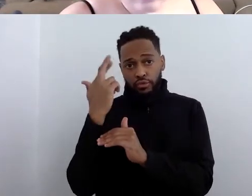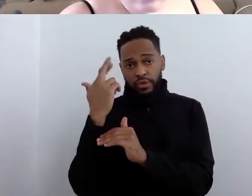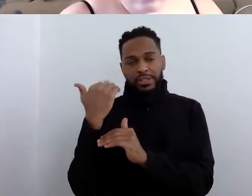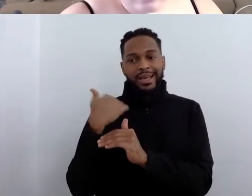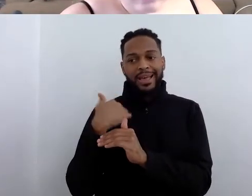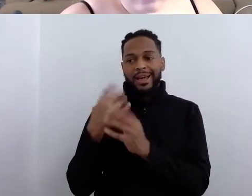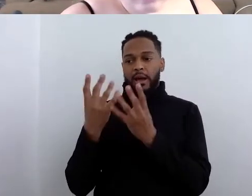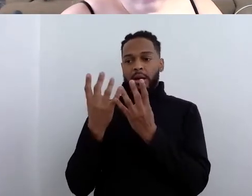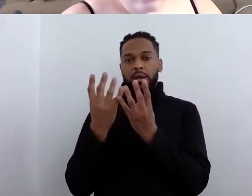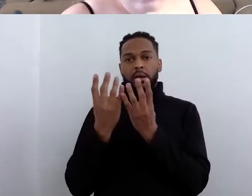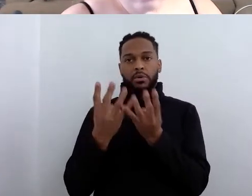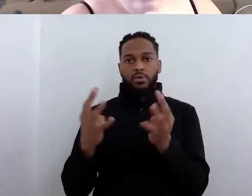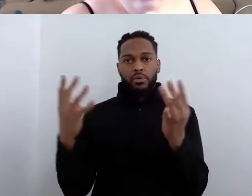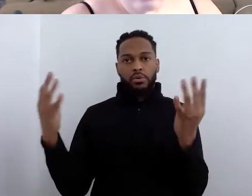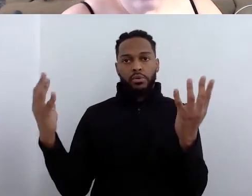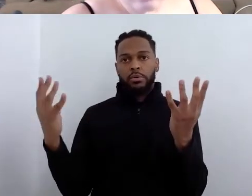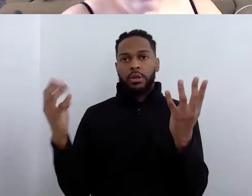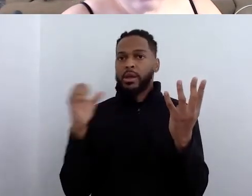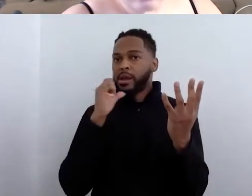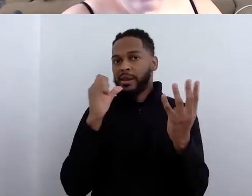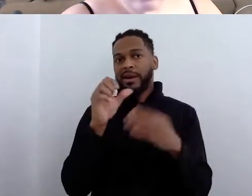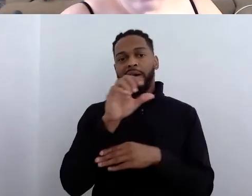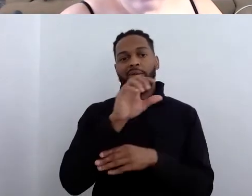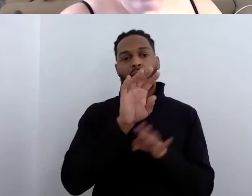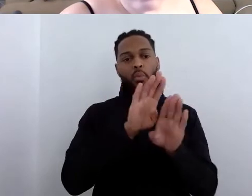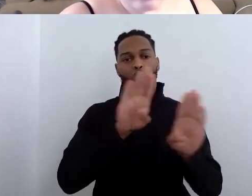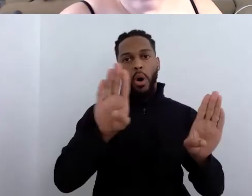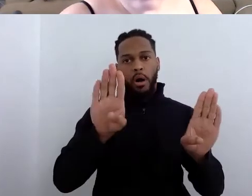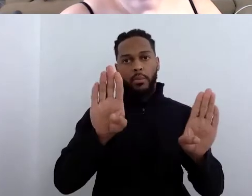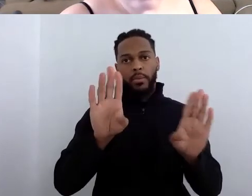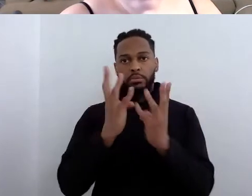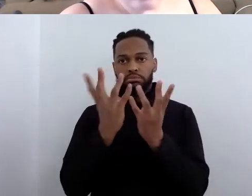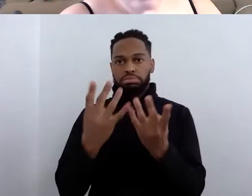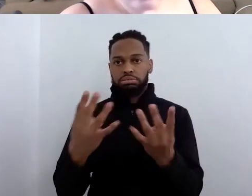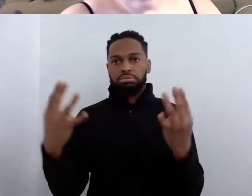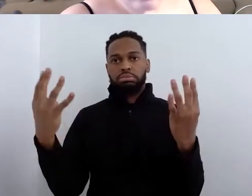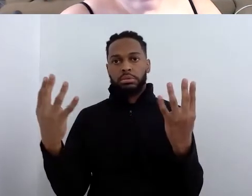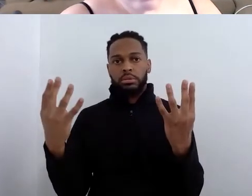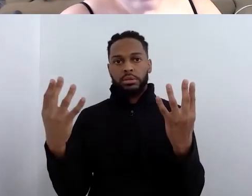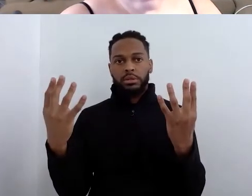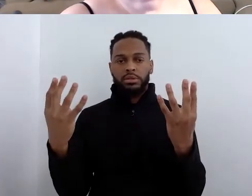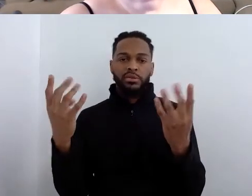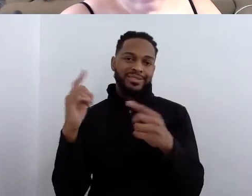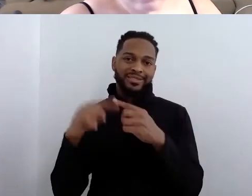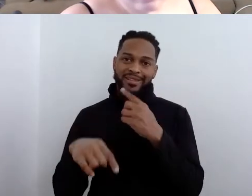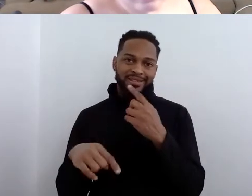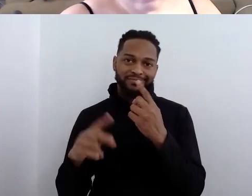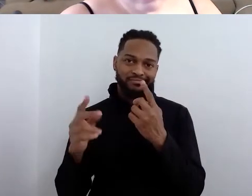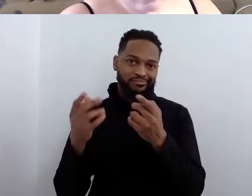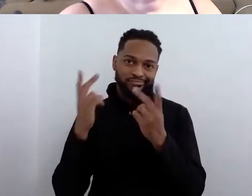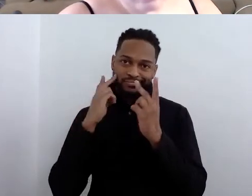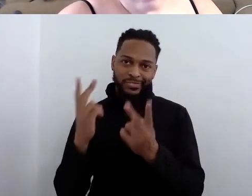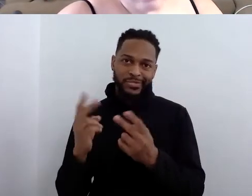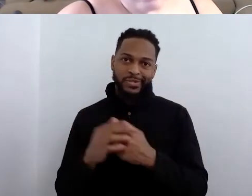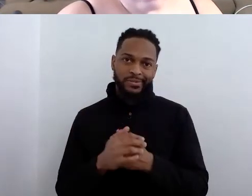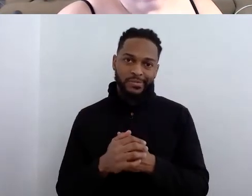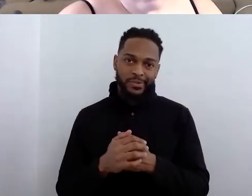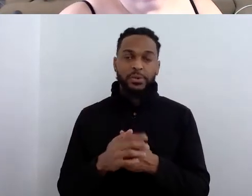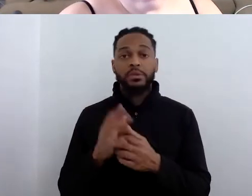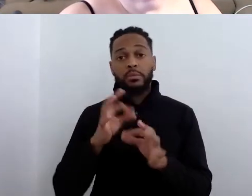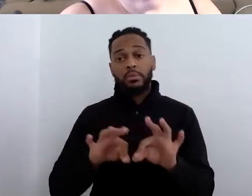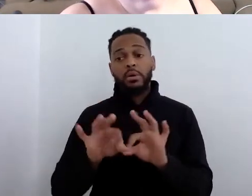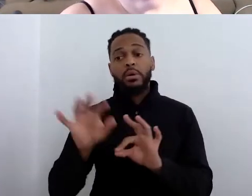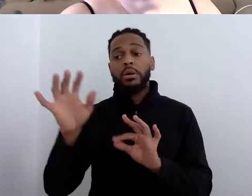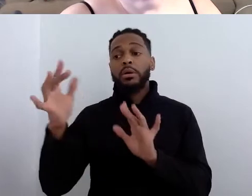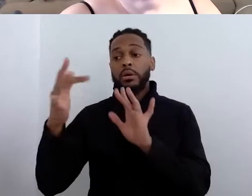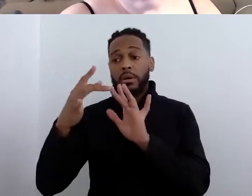case, make sure you call ahead to the hospital you're visiting and see what their guidelines are. Yeah,